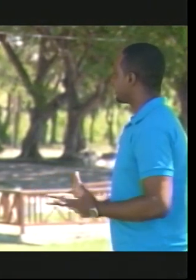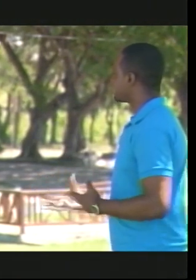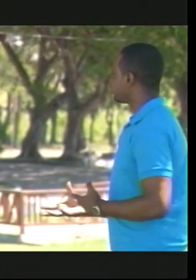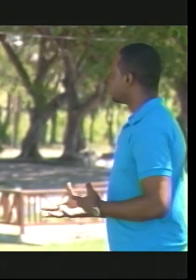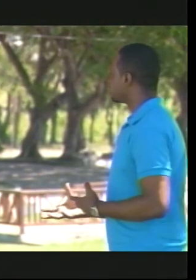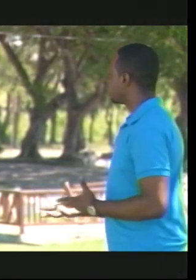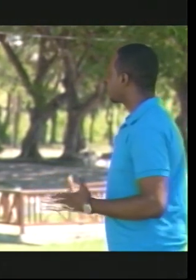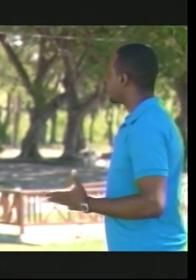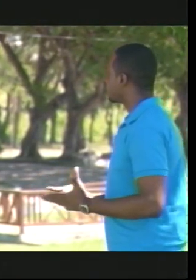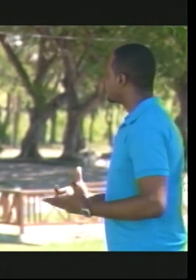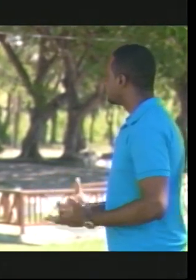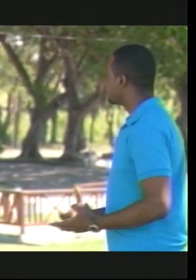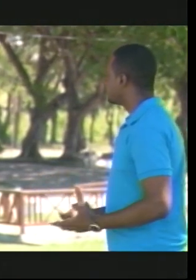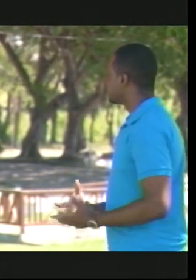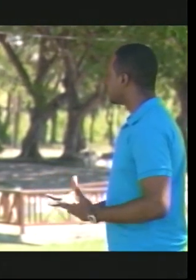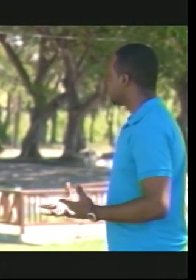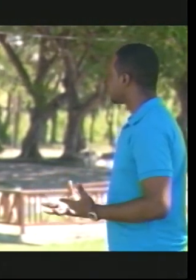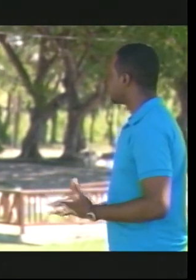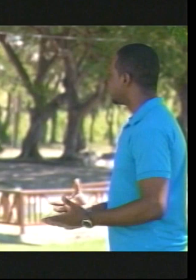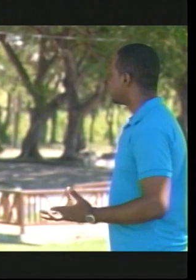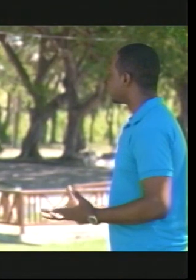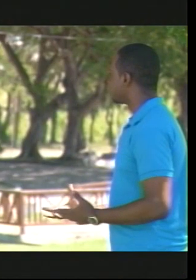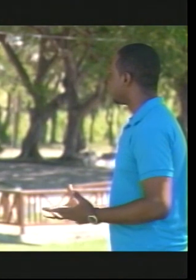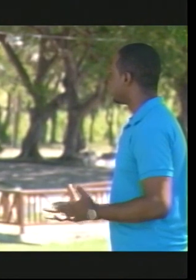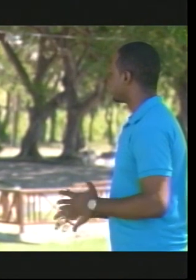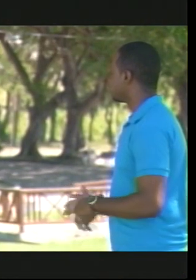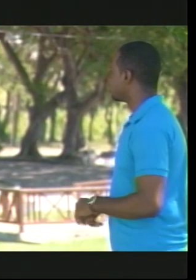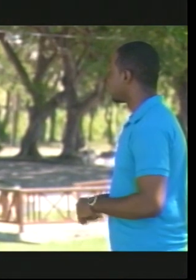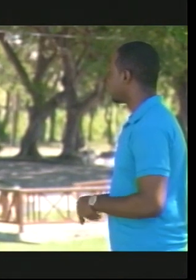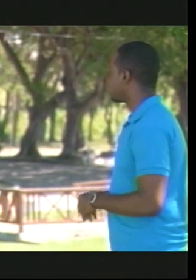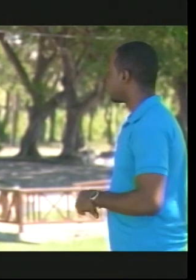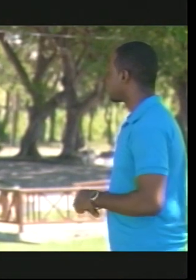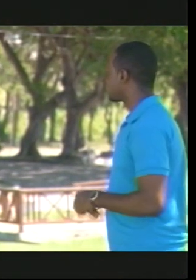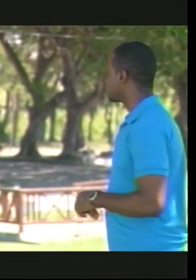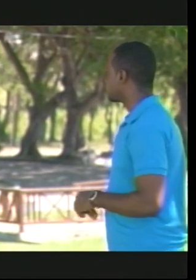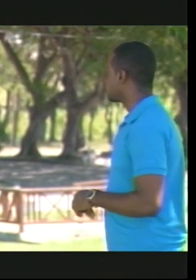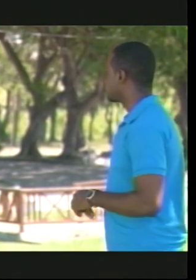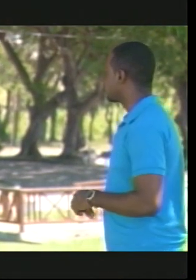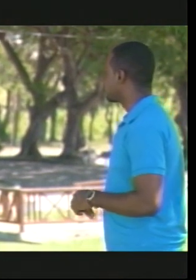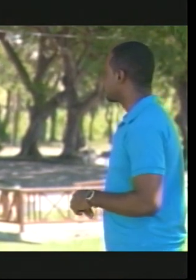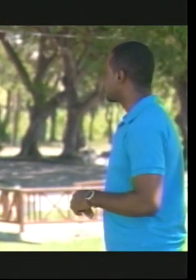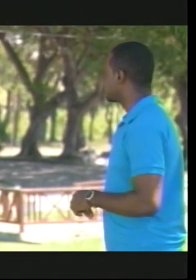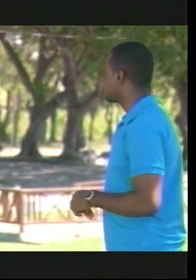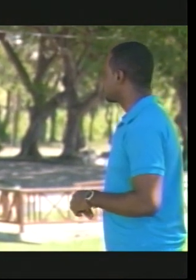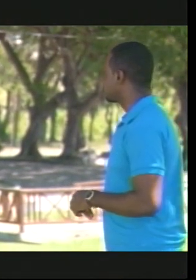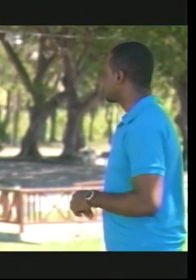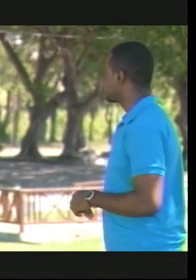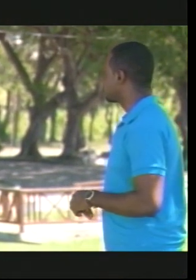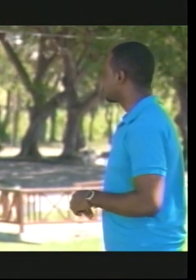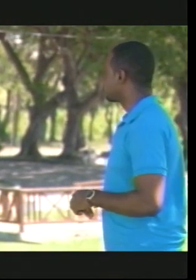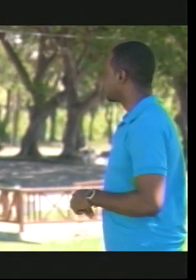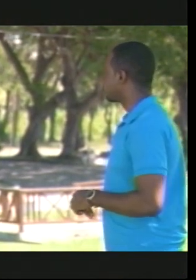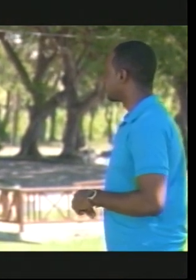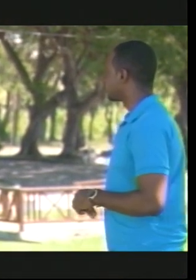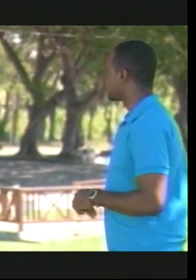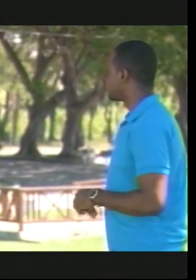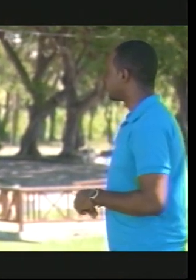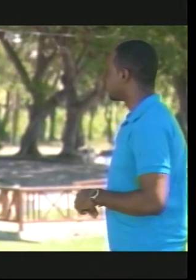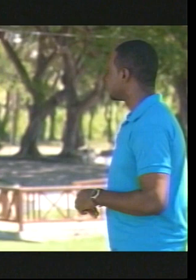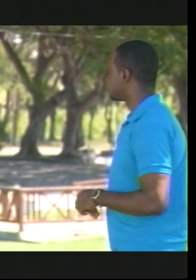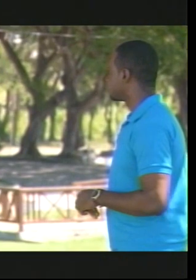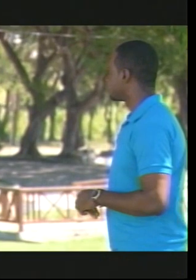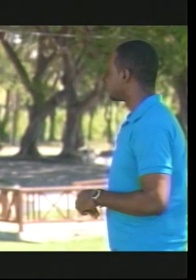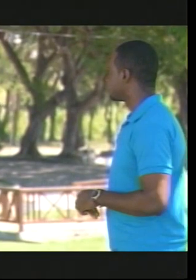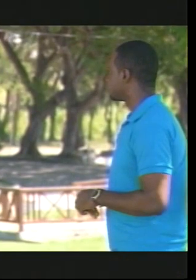years of experience, what other activities and events you've seen here being hosted at the park? Well, a lot of things would have